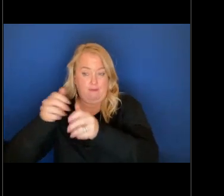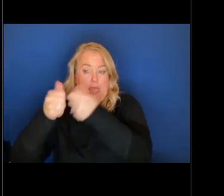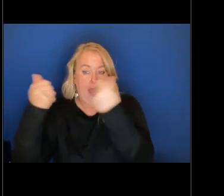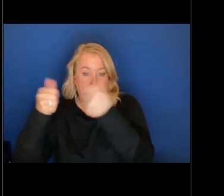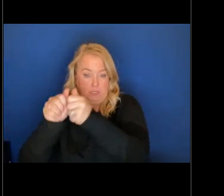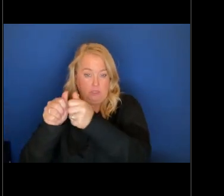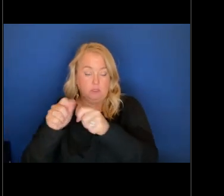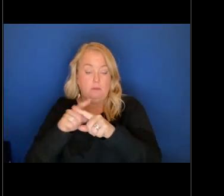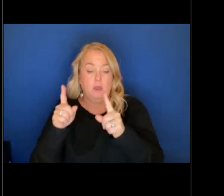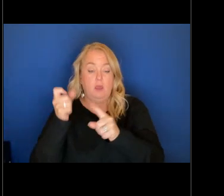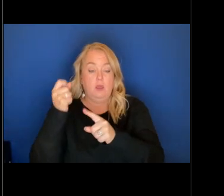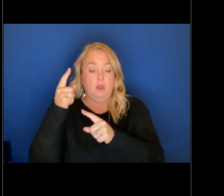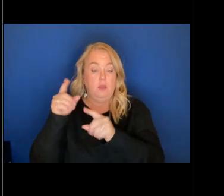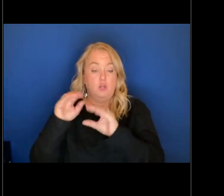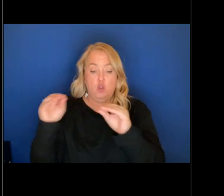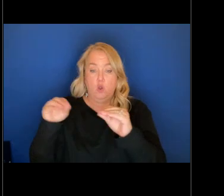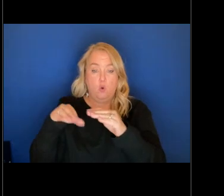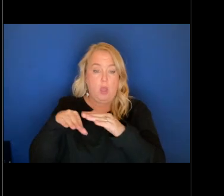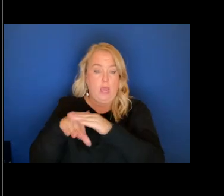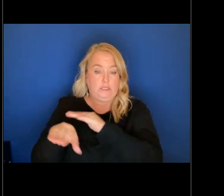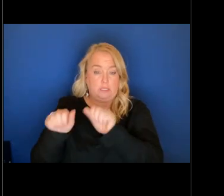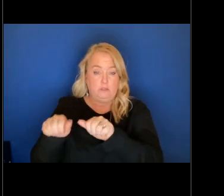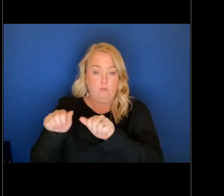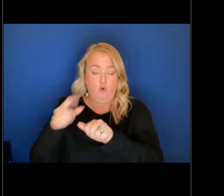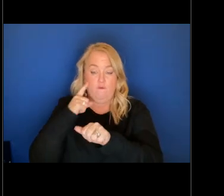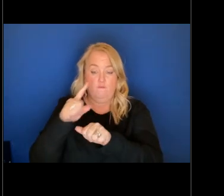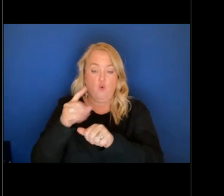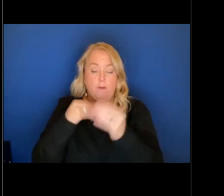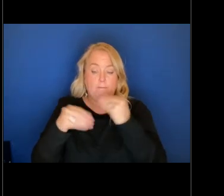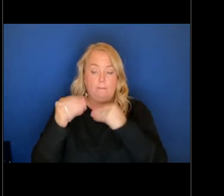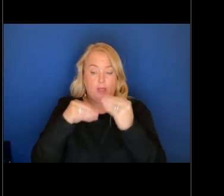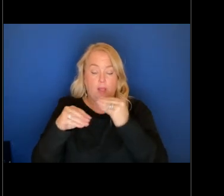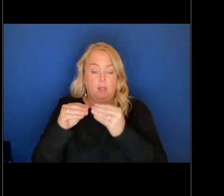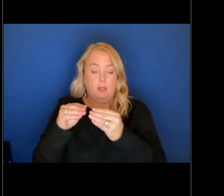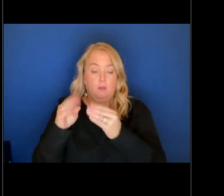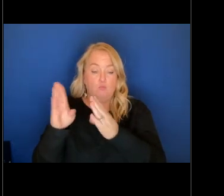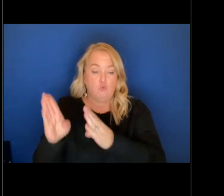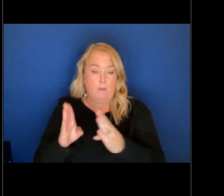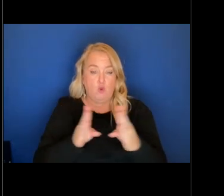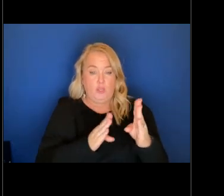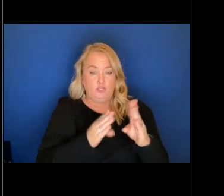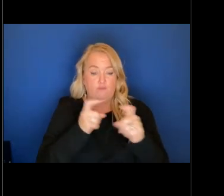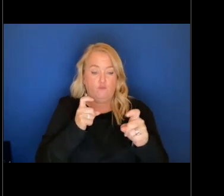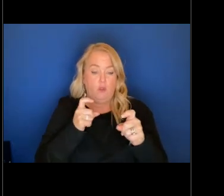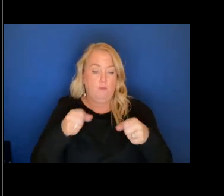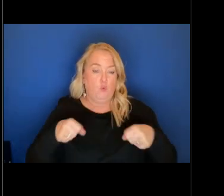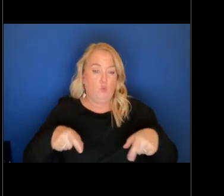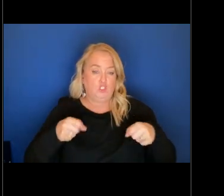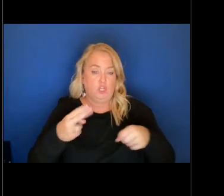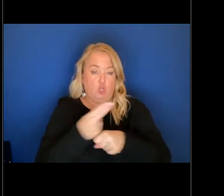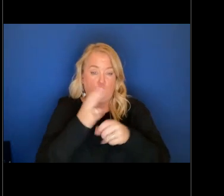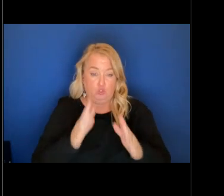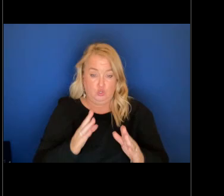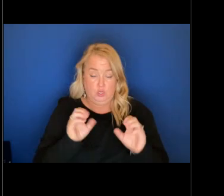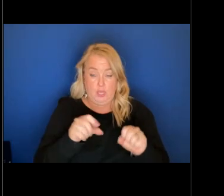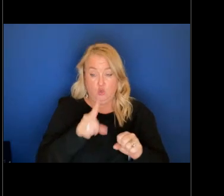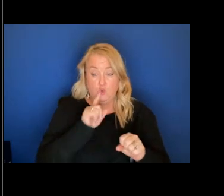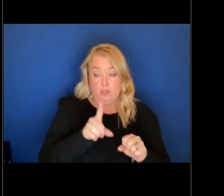no accessible area for meal preparation by a wheelchair user. Can you answer that